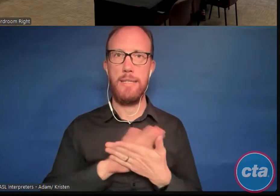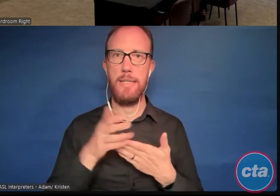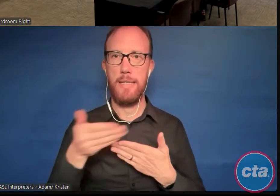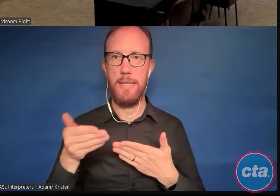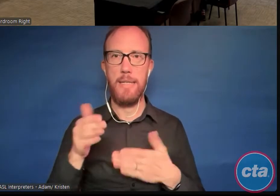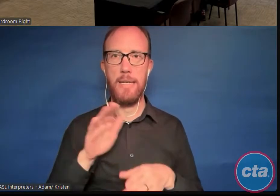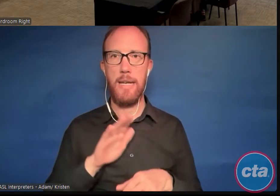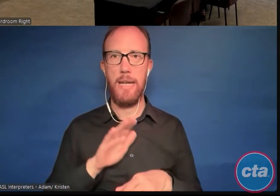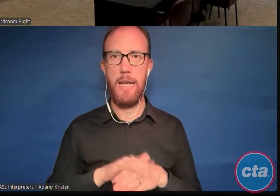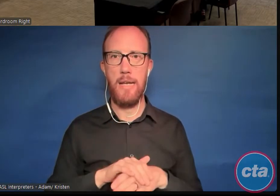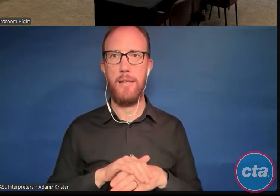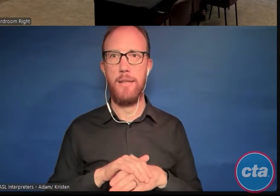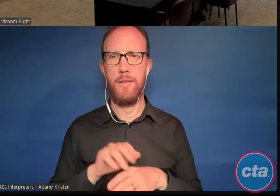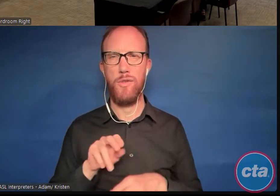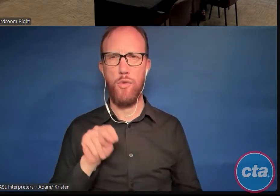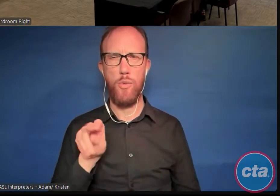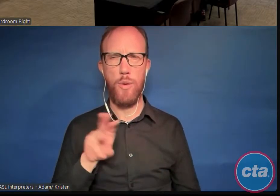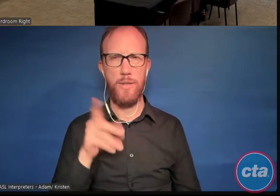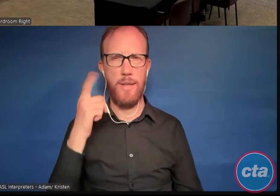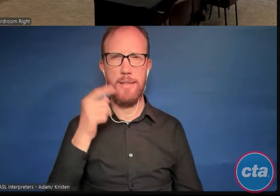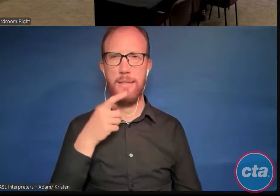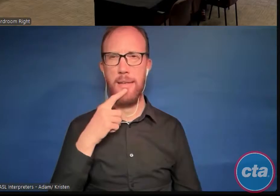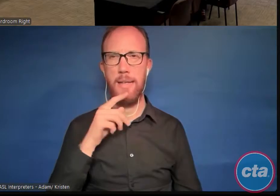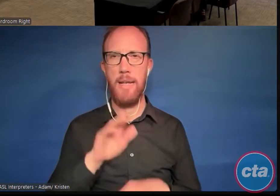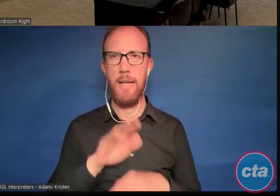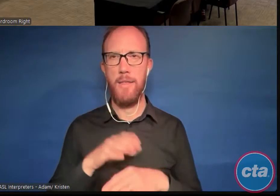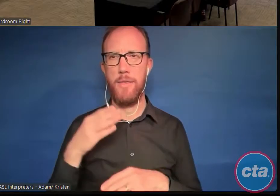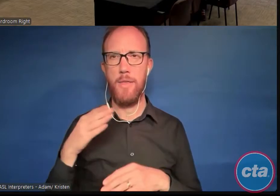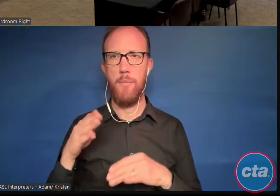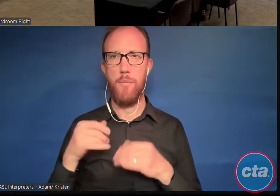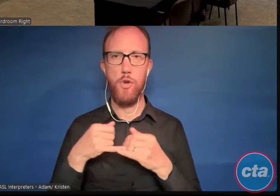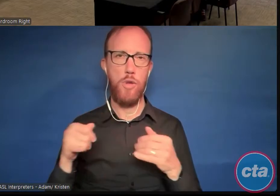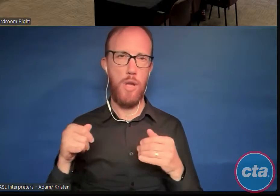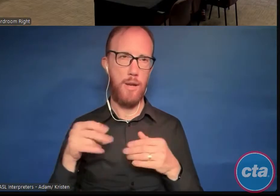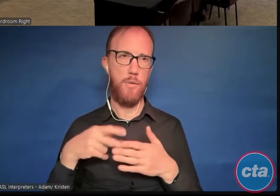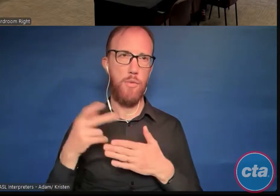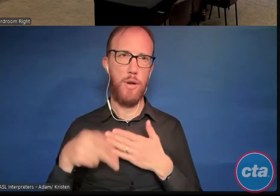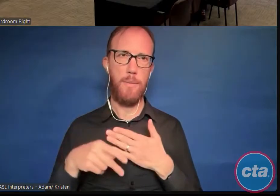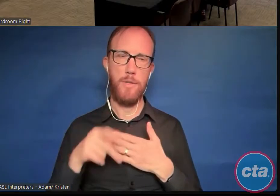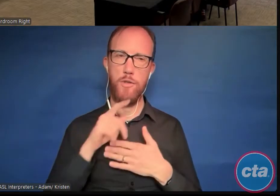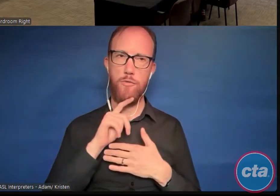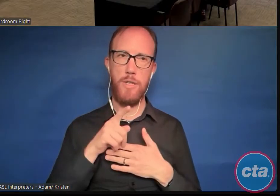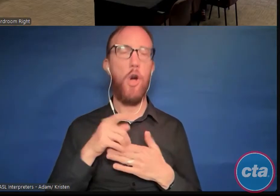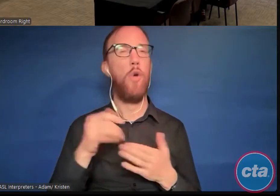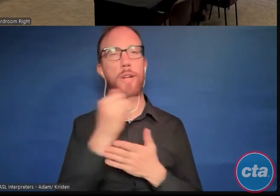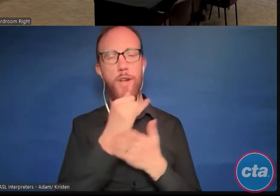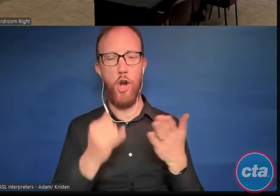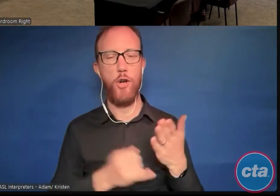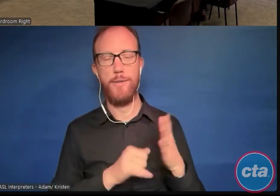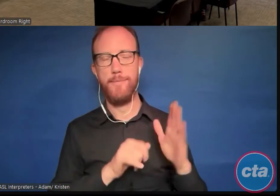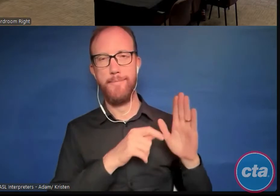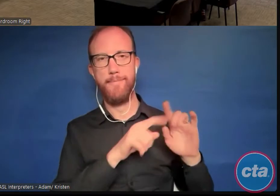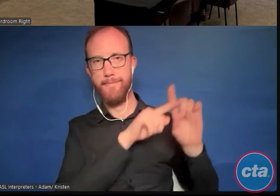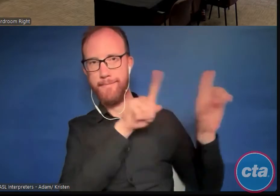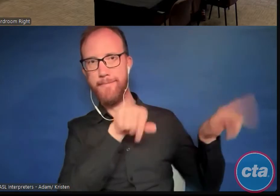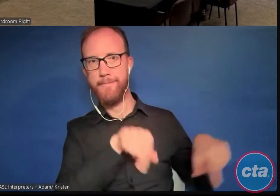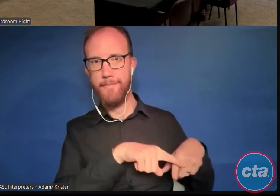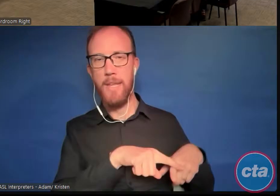our program. If you haven't had a chance to go see it, it's a dynamic piece. I don't remember the artist's name, but it is